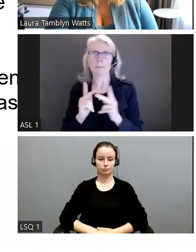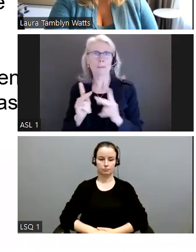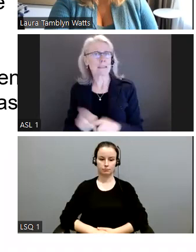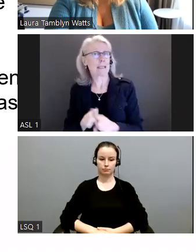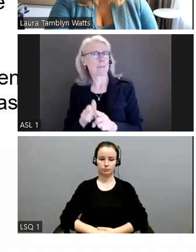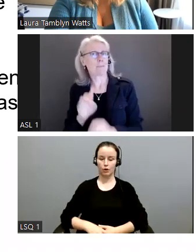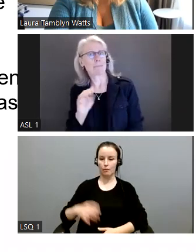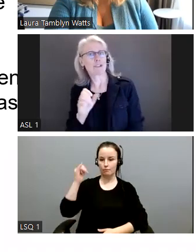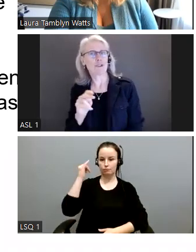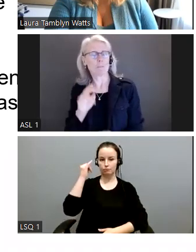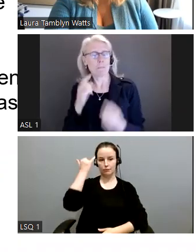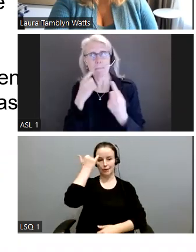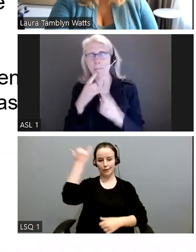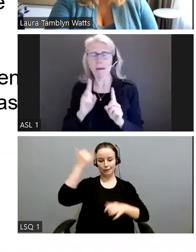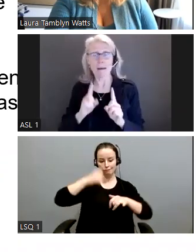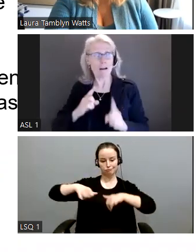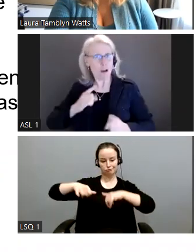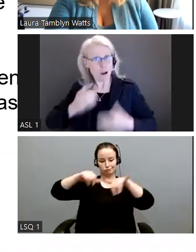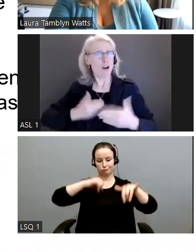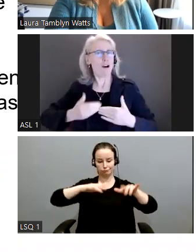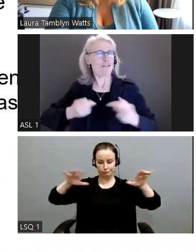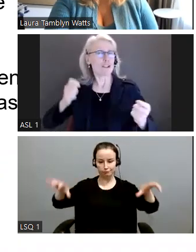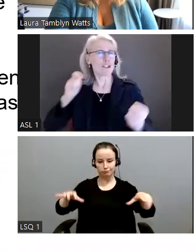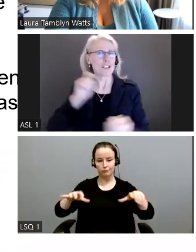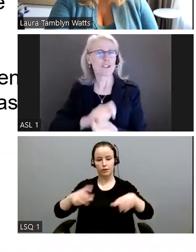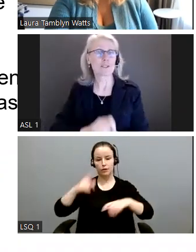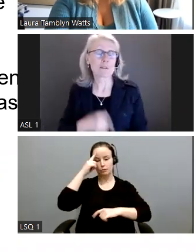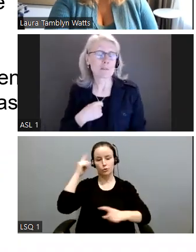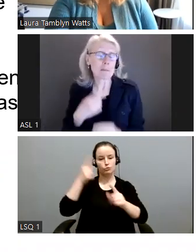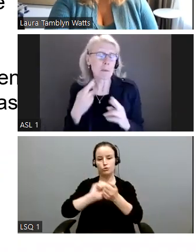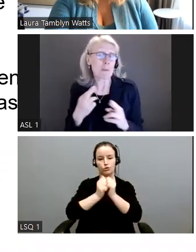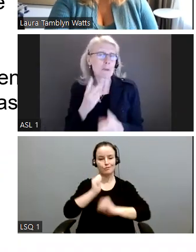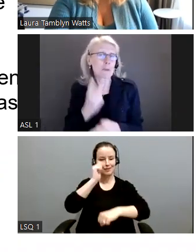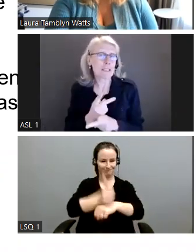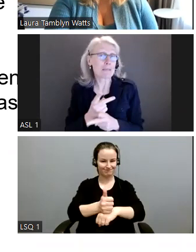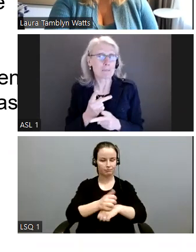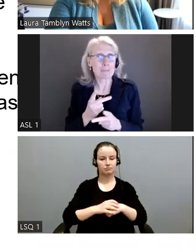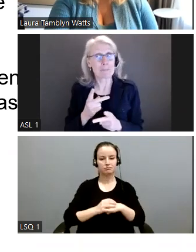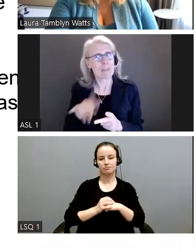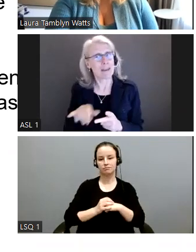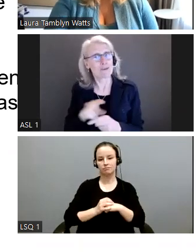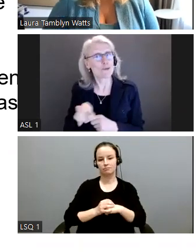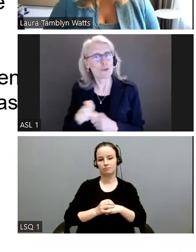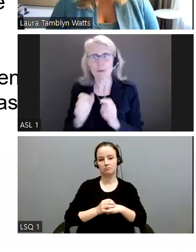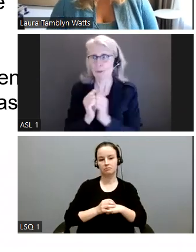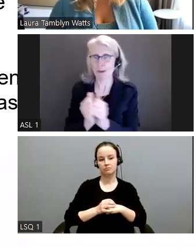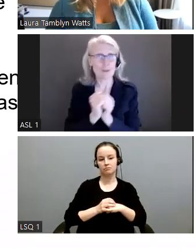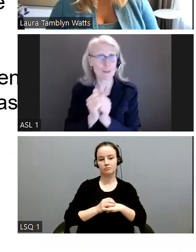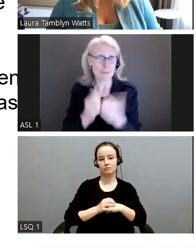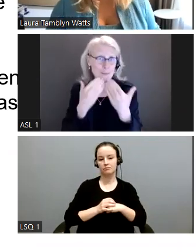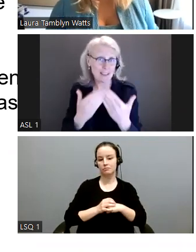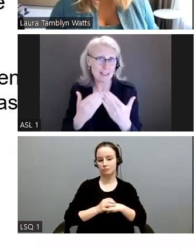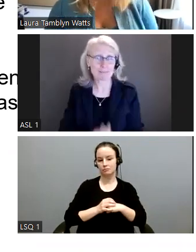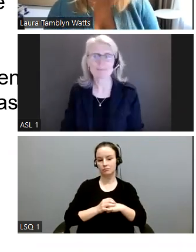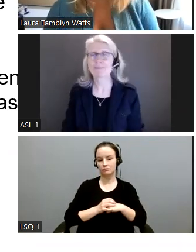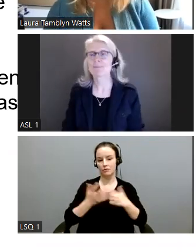affect change. And that's a journey I hope to keep on with all of you. So thank you so much. Thank you